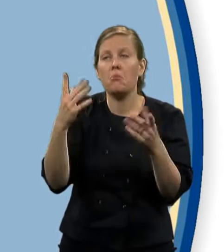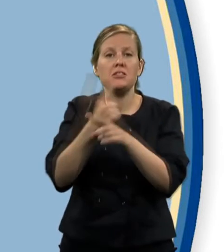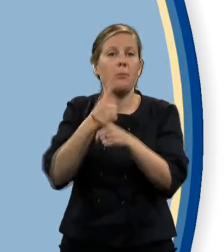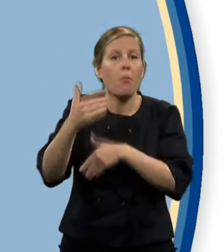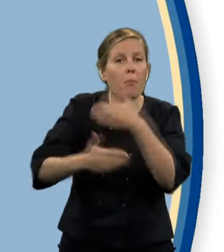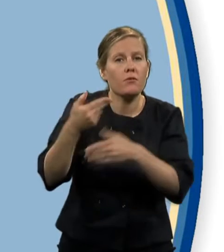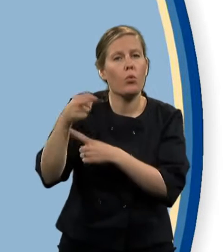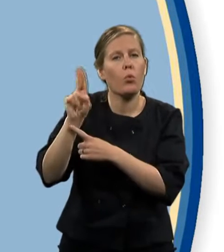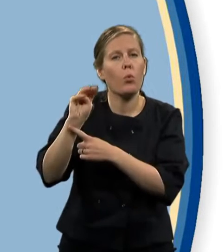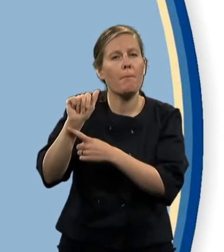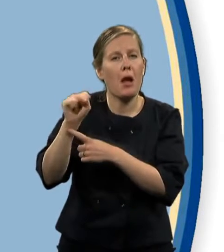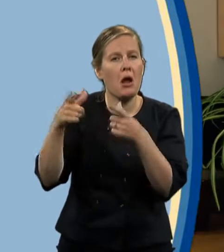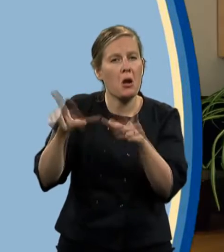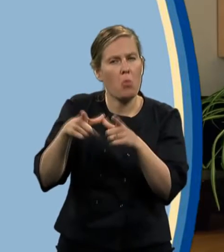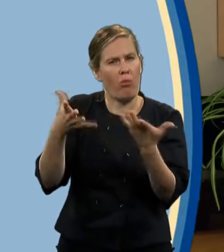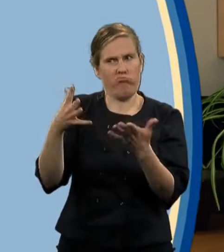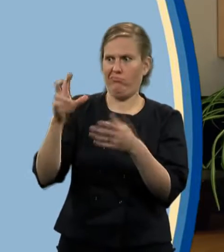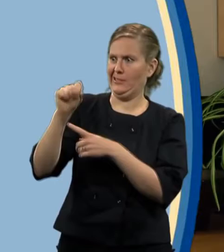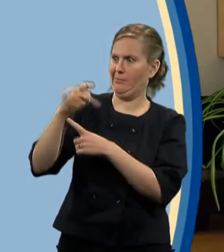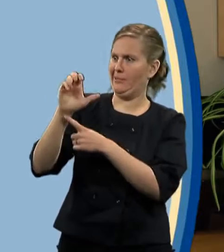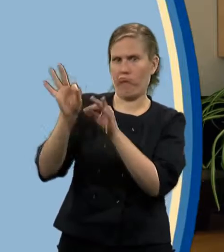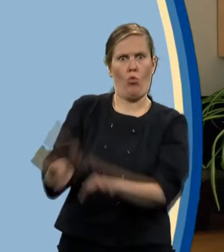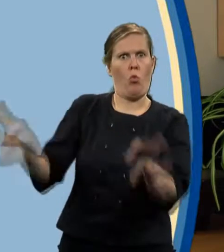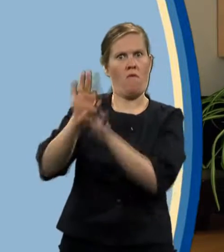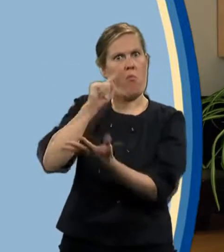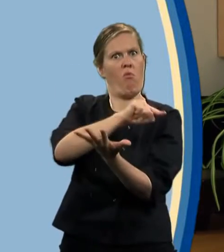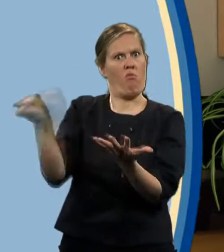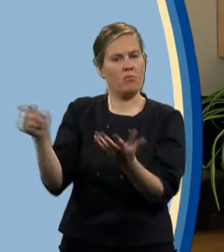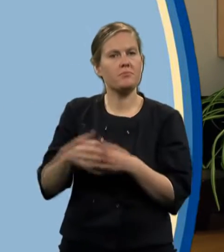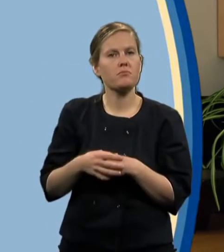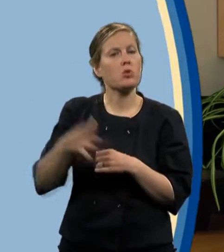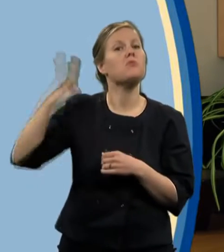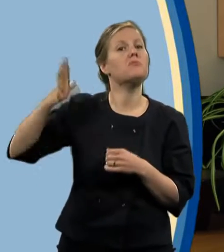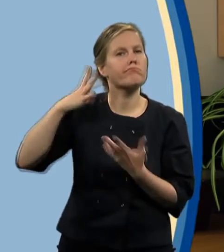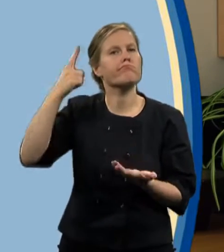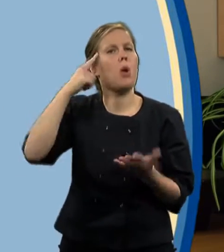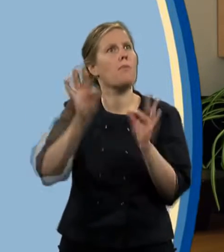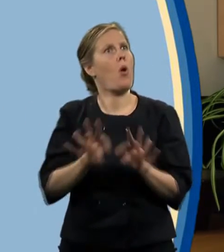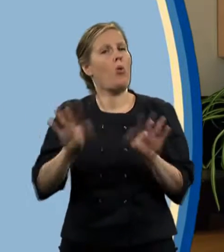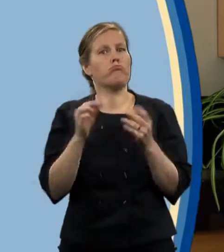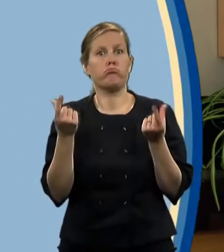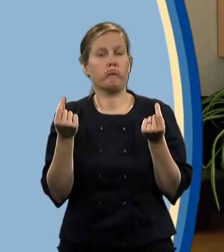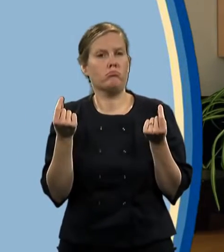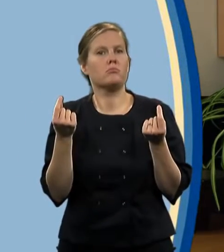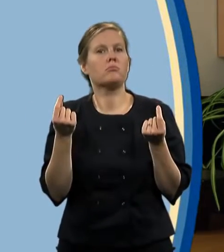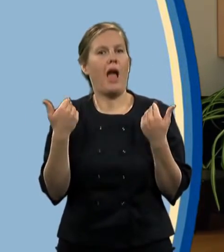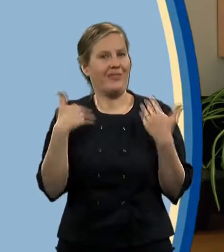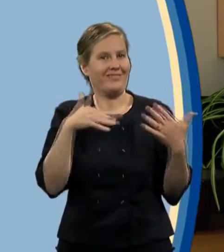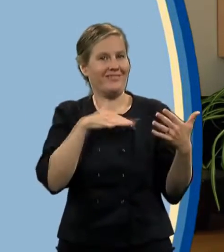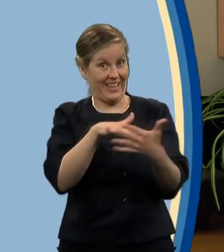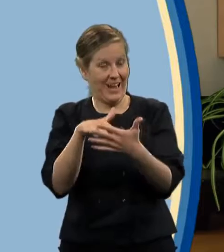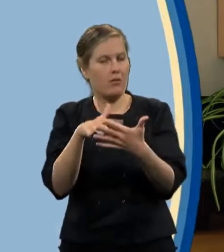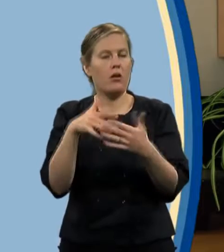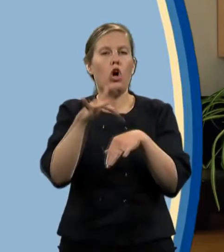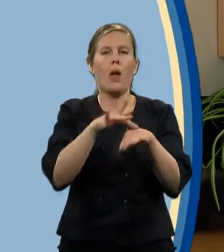typical processing of human language. That was thought to be absolutely essential. So the early